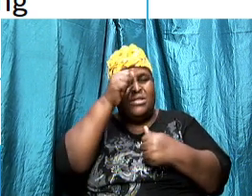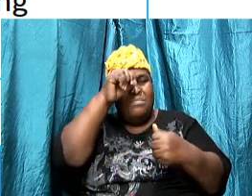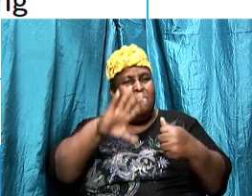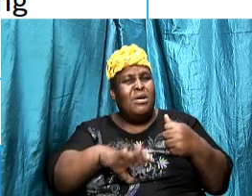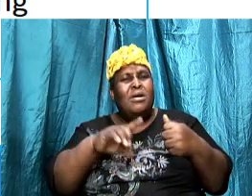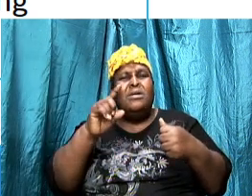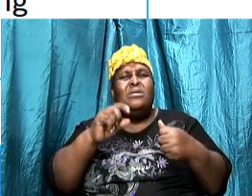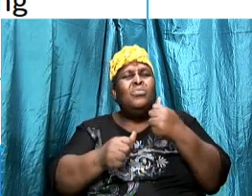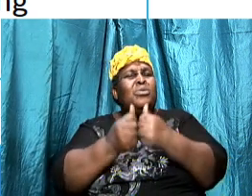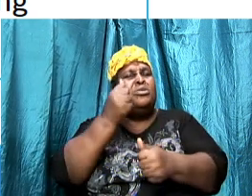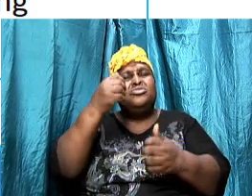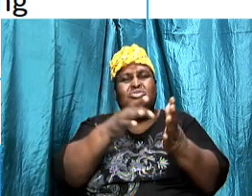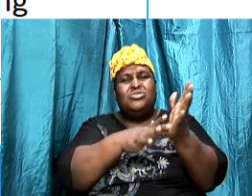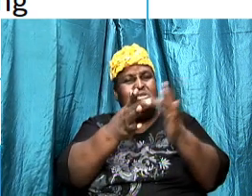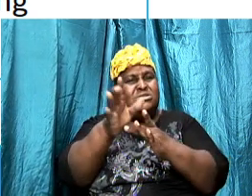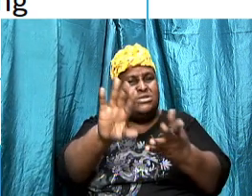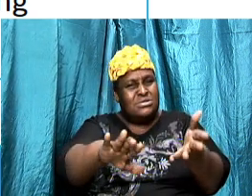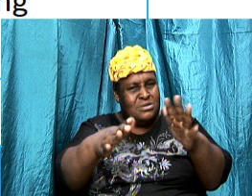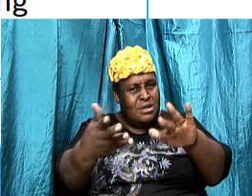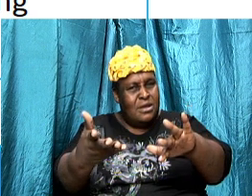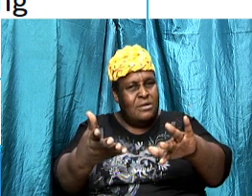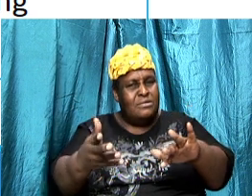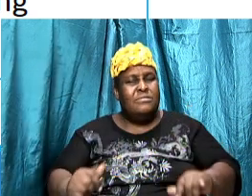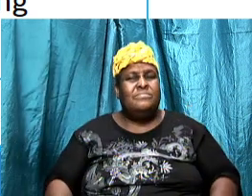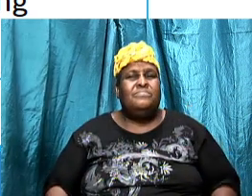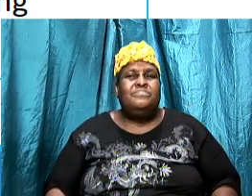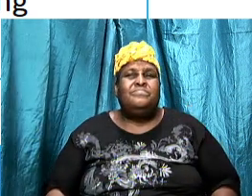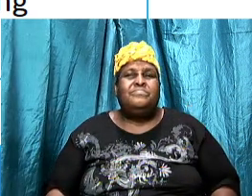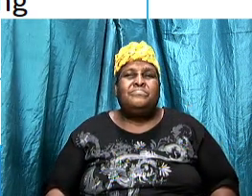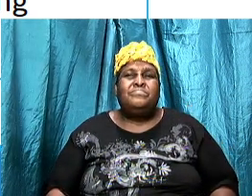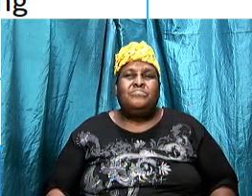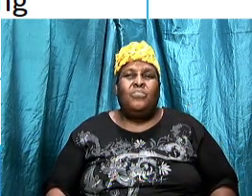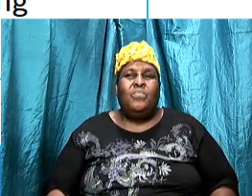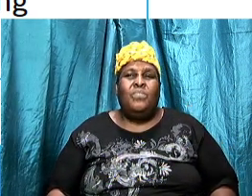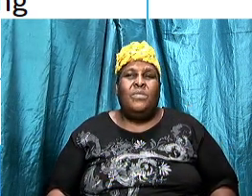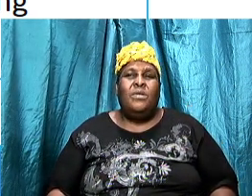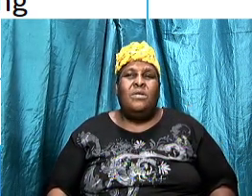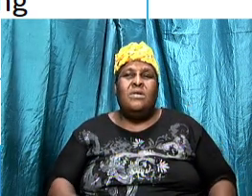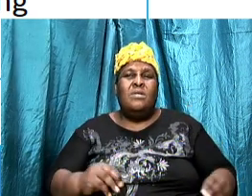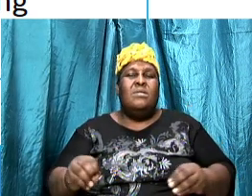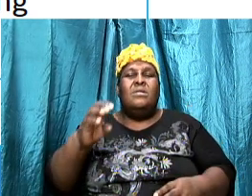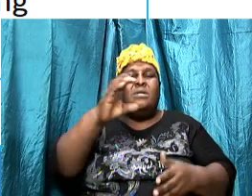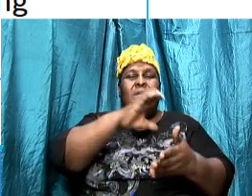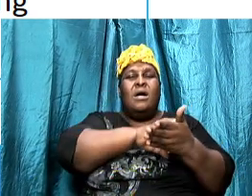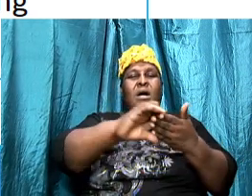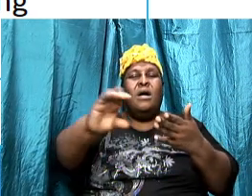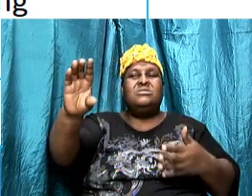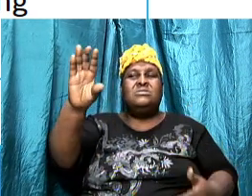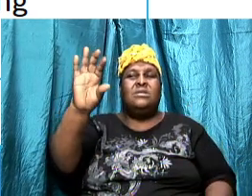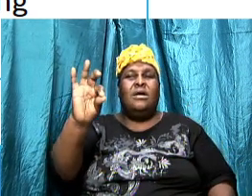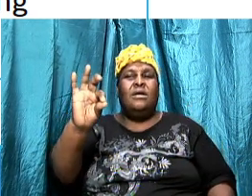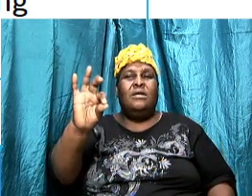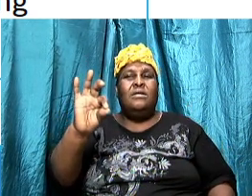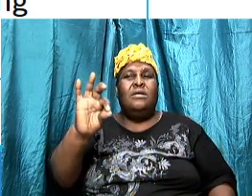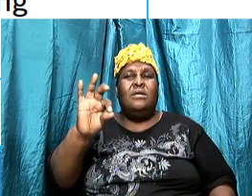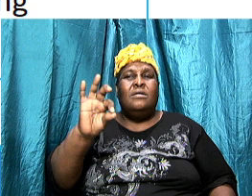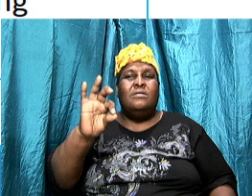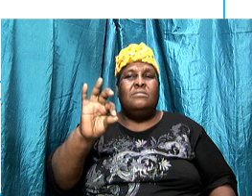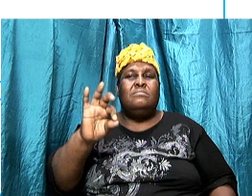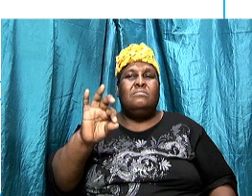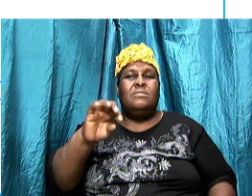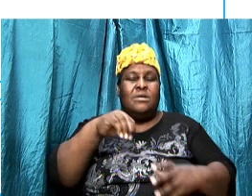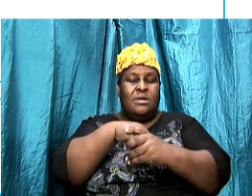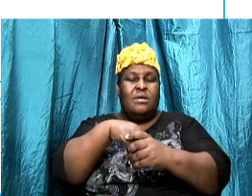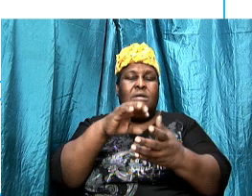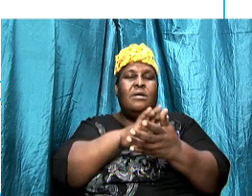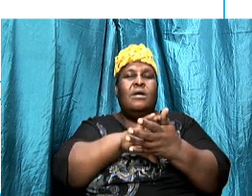let us move on now to Acts chapter 9 quickly. So in Acts chapter